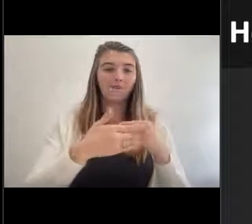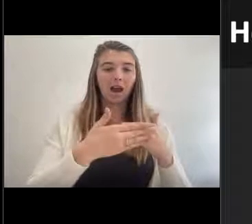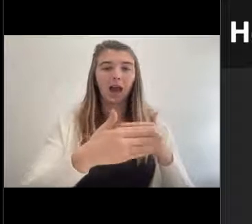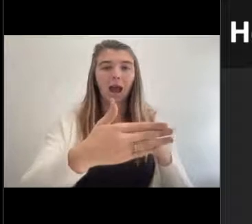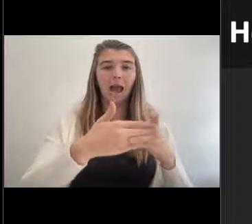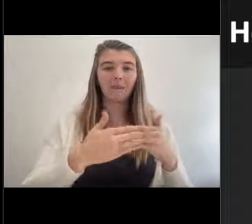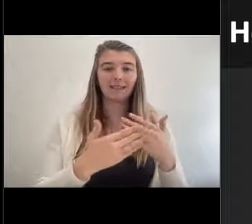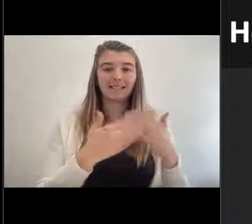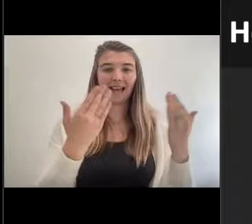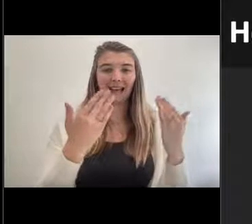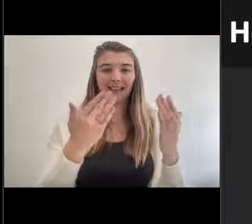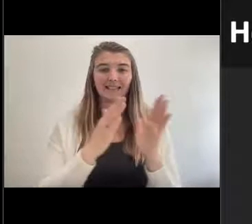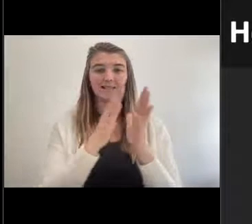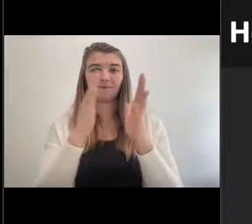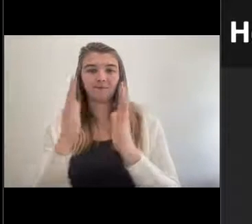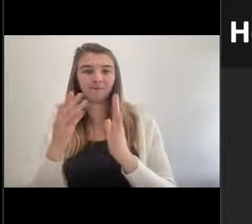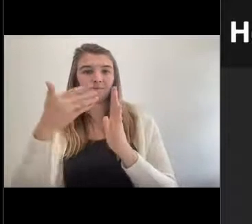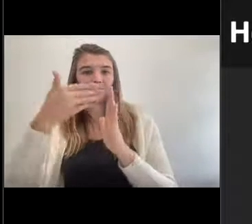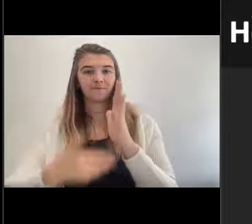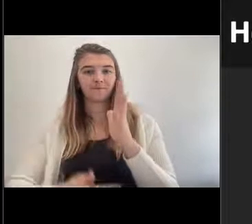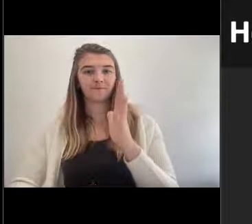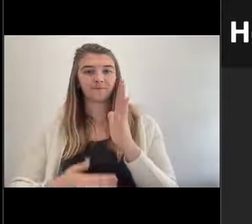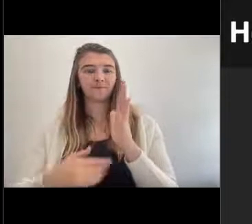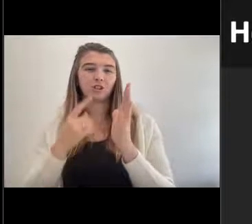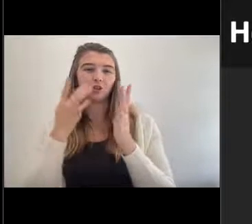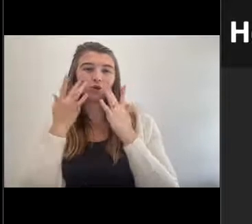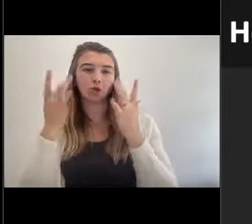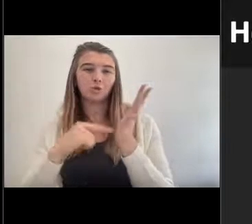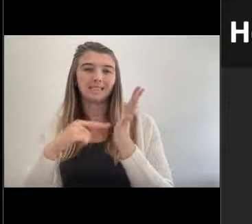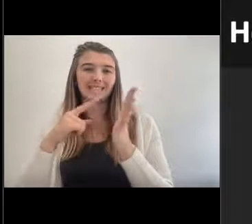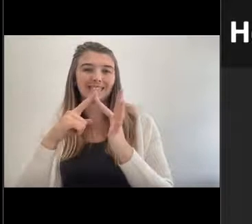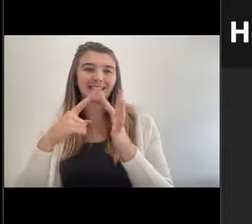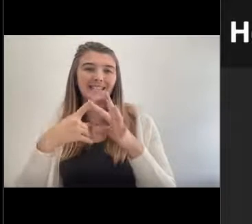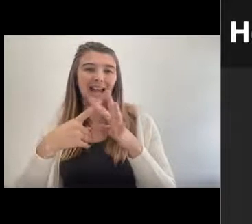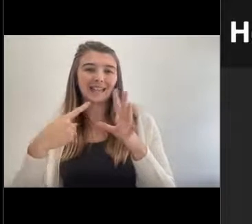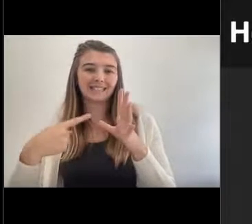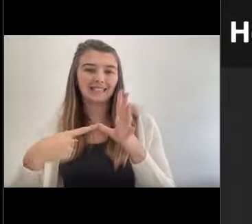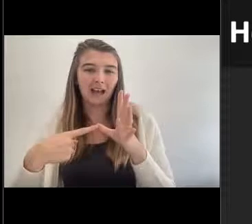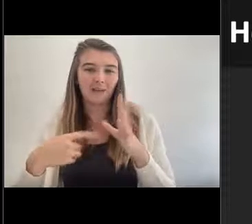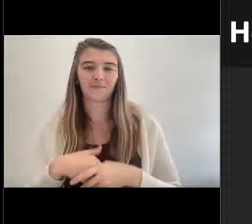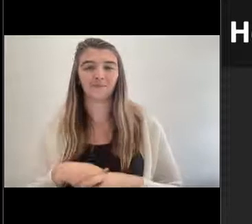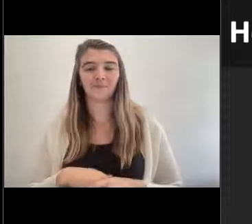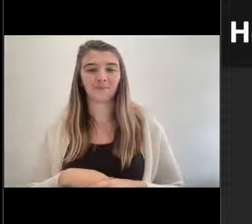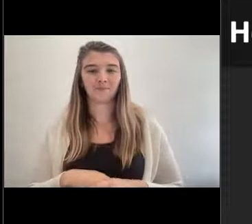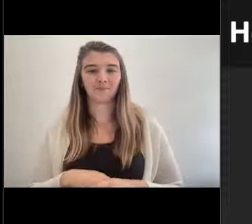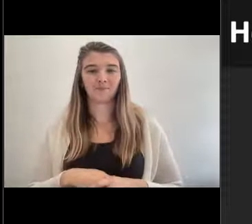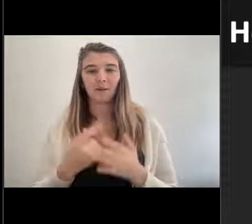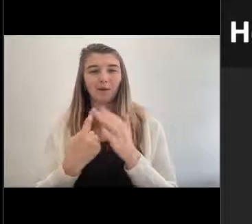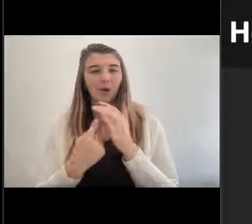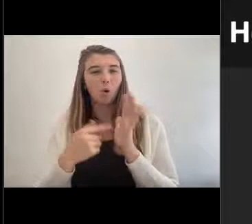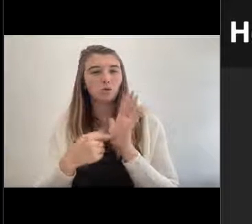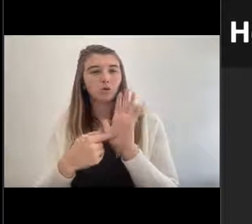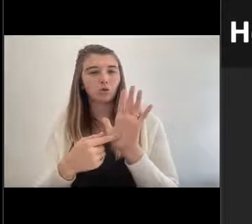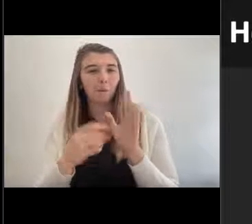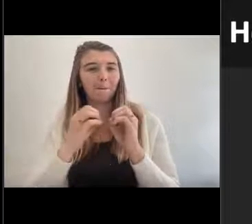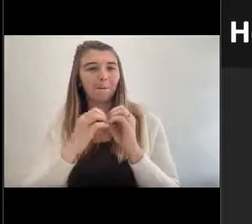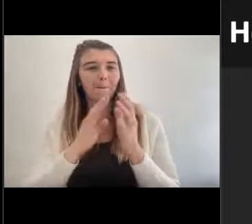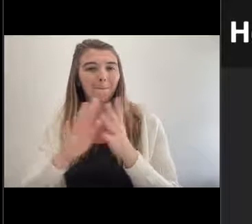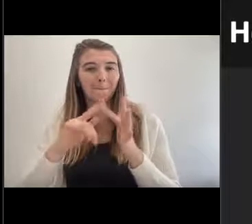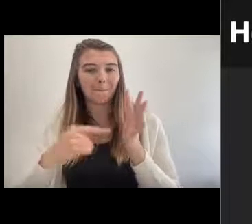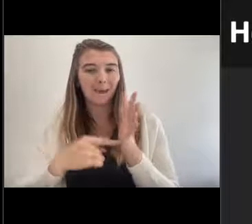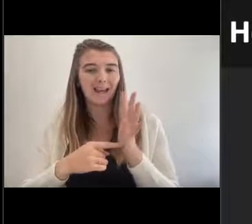and the taxonomic classification. And now I'm just showing the BET and also the low crystallinity or